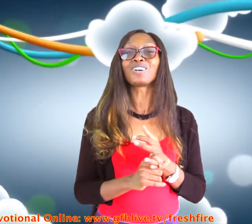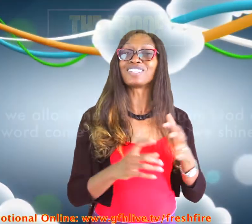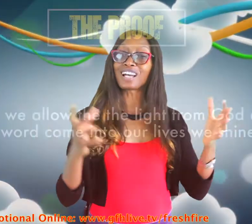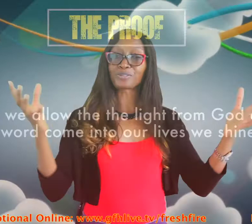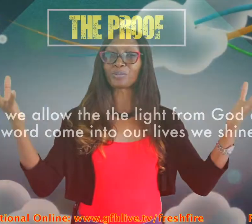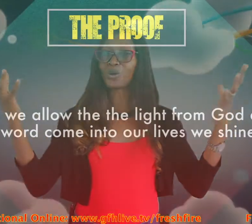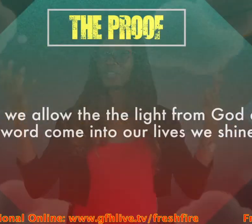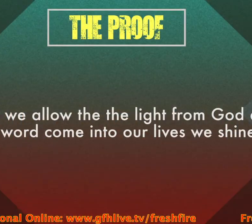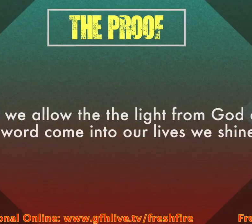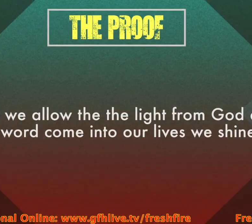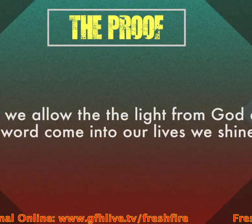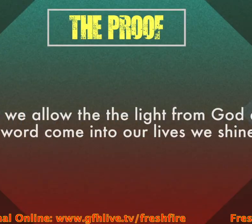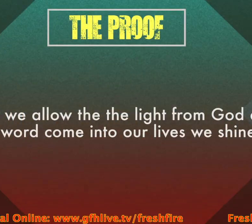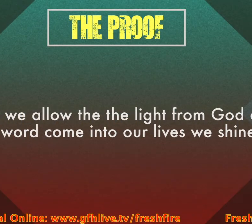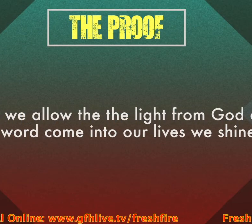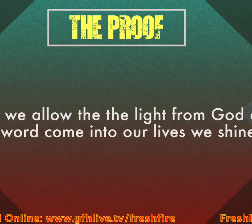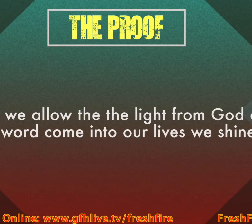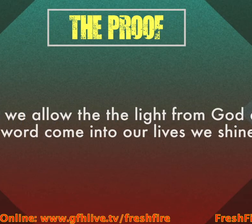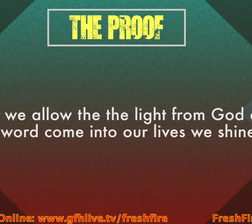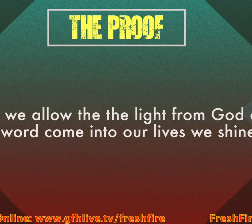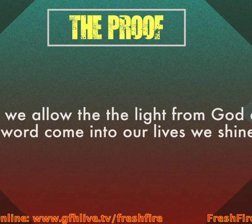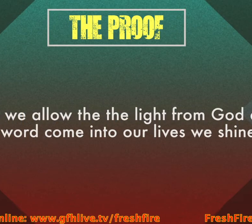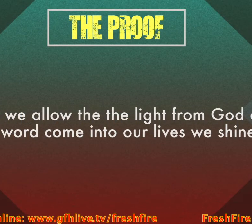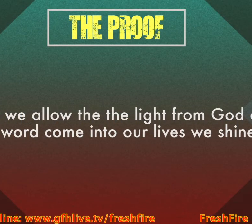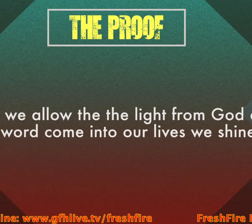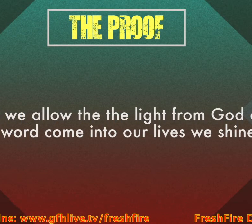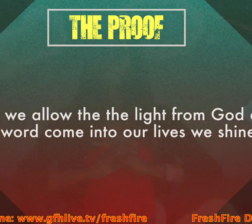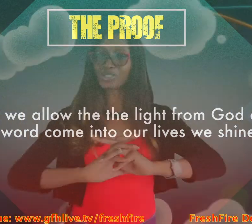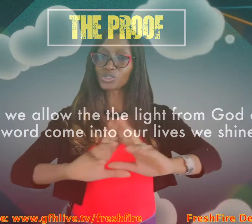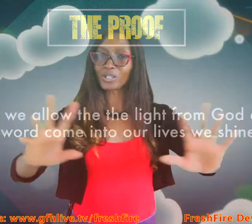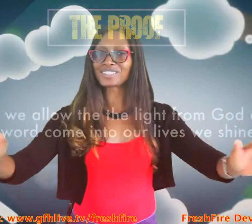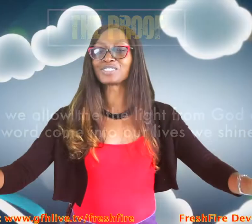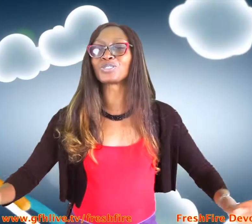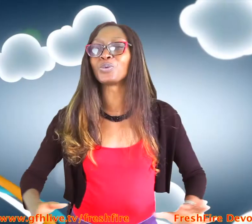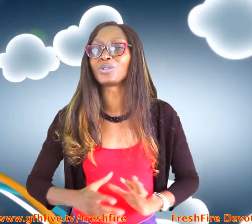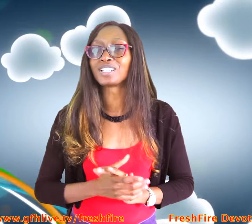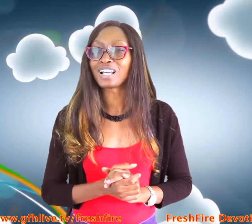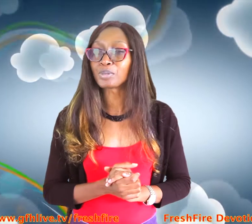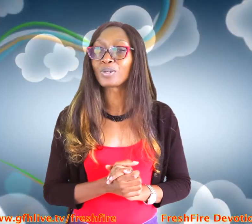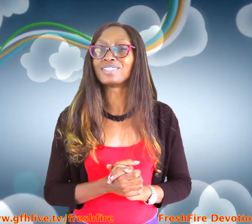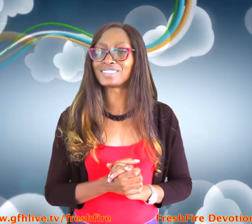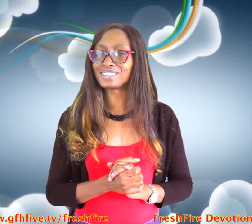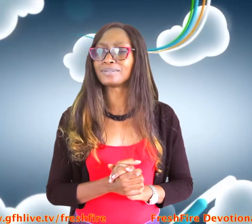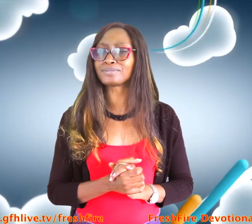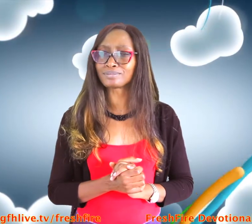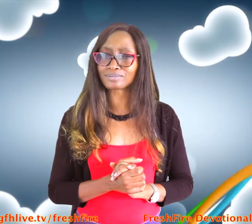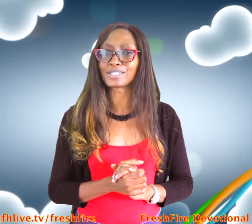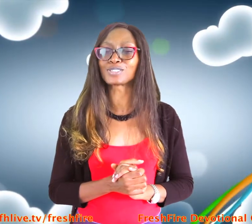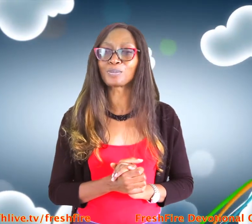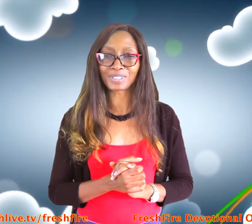When we allow the light from God and His Word to come into our hearts, and so that we can showcase it to the world and people can see